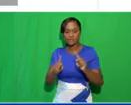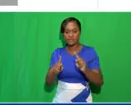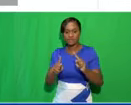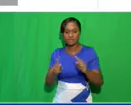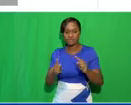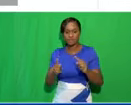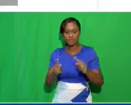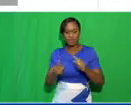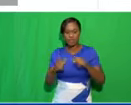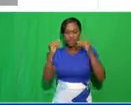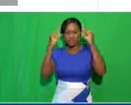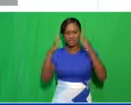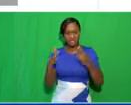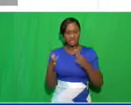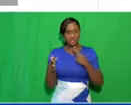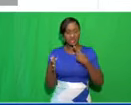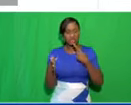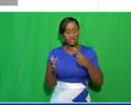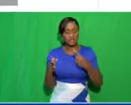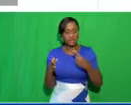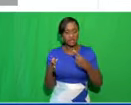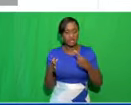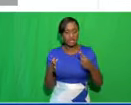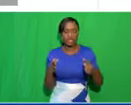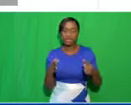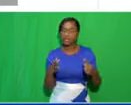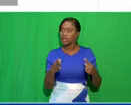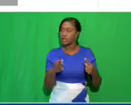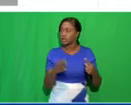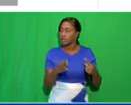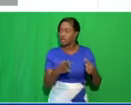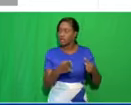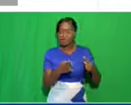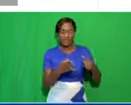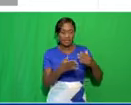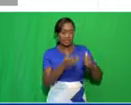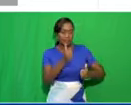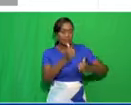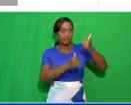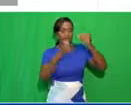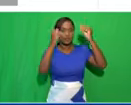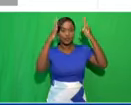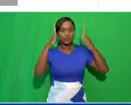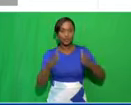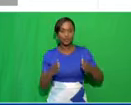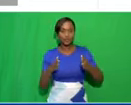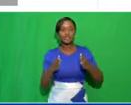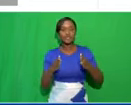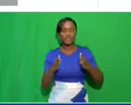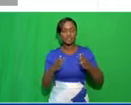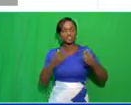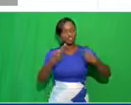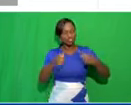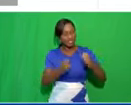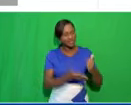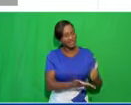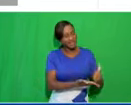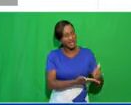met, some, and I must say the majority of teachers, do put things in place to address those